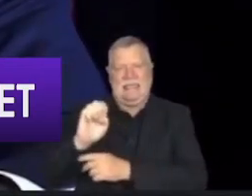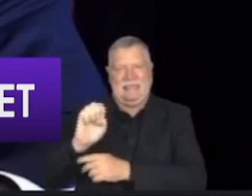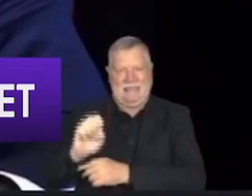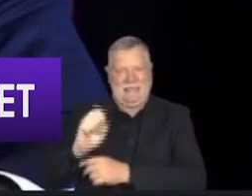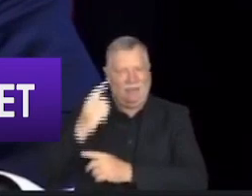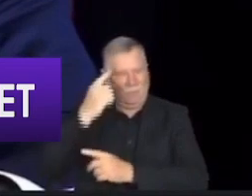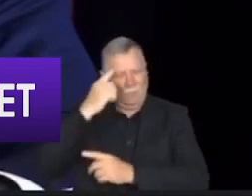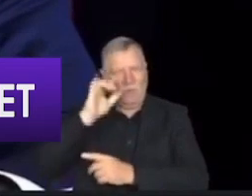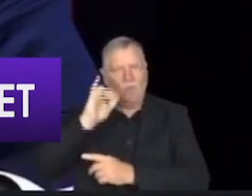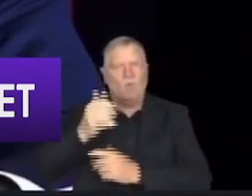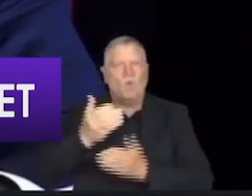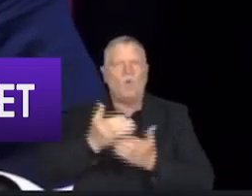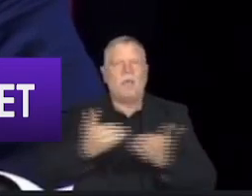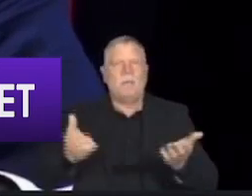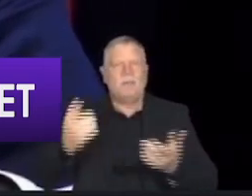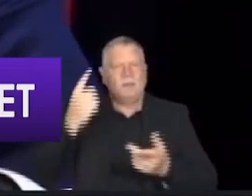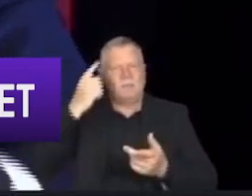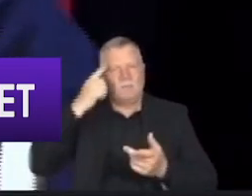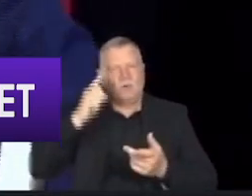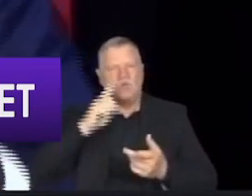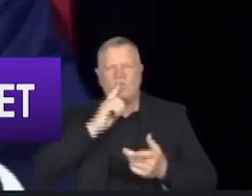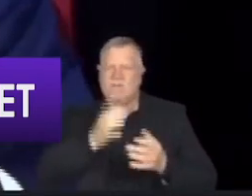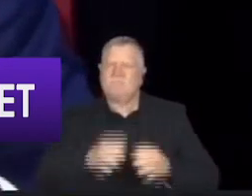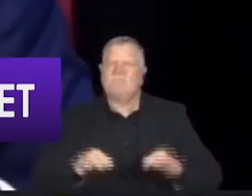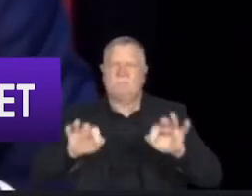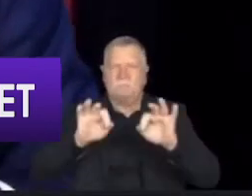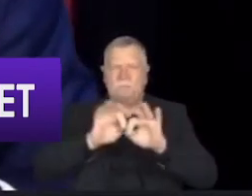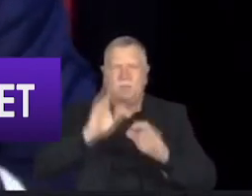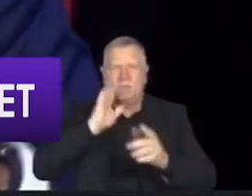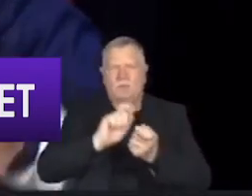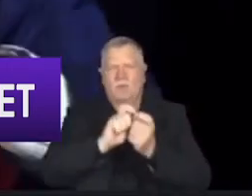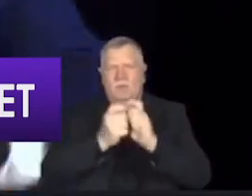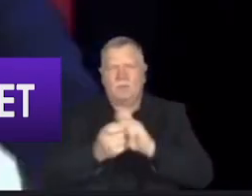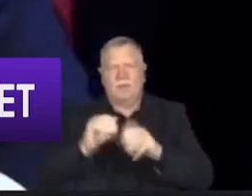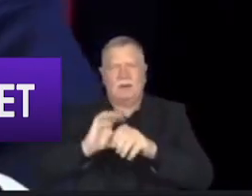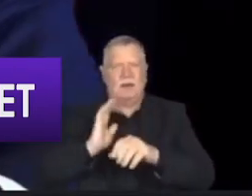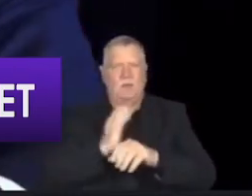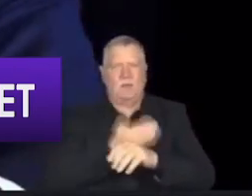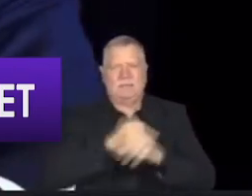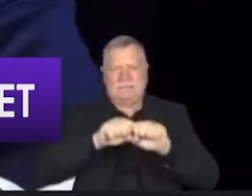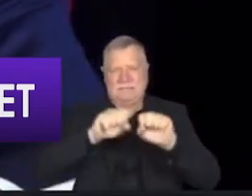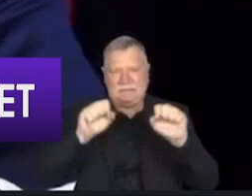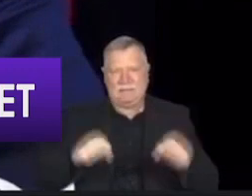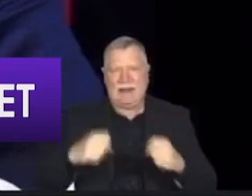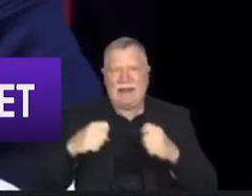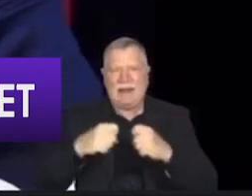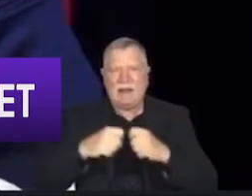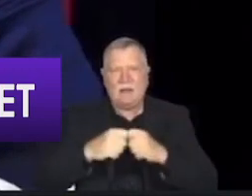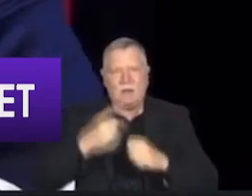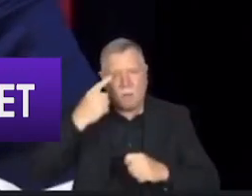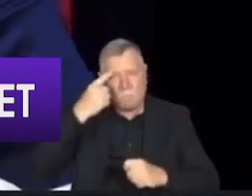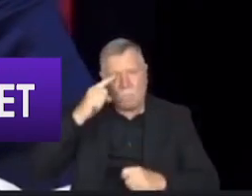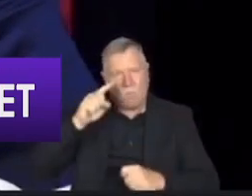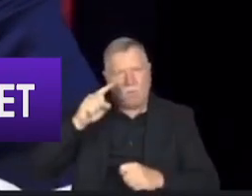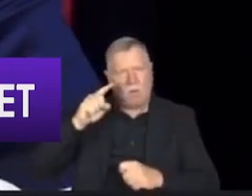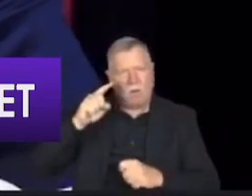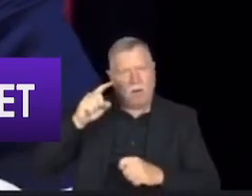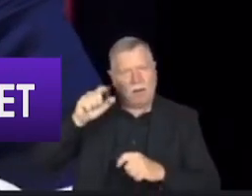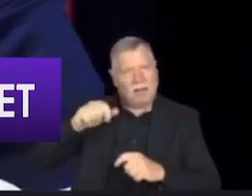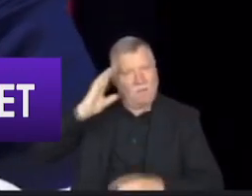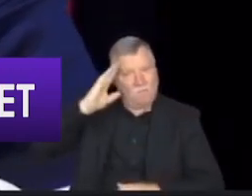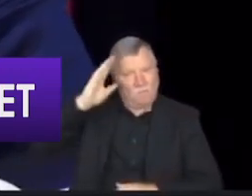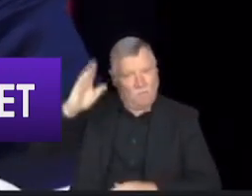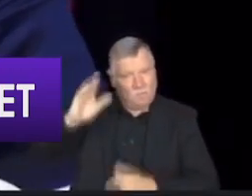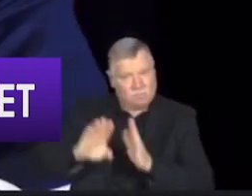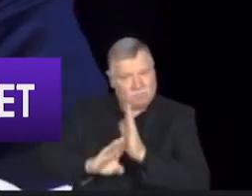government and the people of Puerto Rico, although, as is to be expected, we did not agree 100% on everything. More